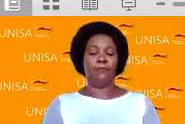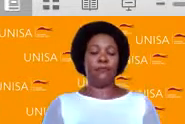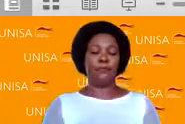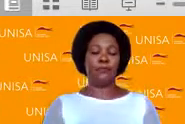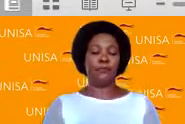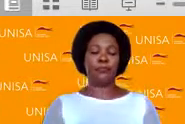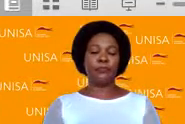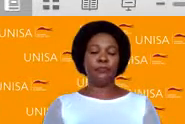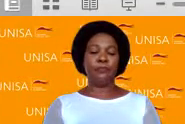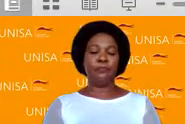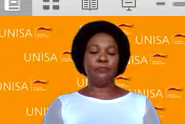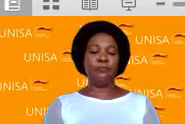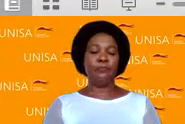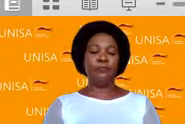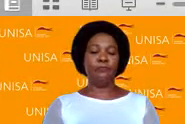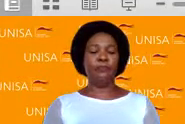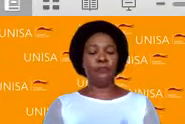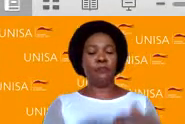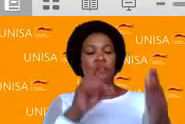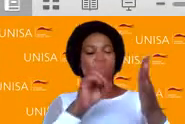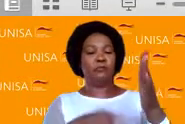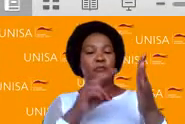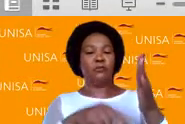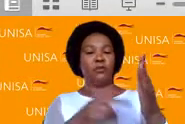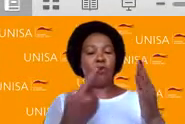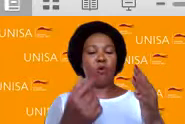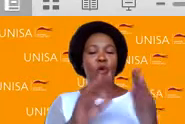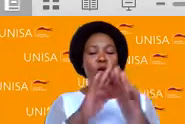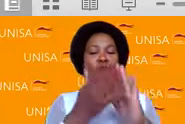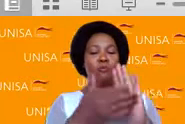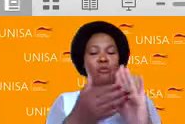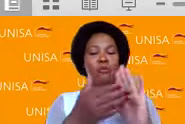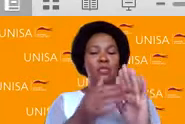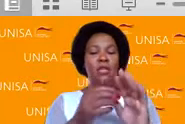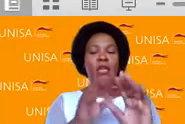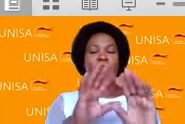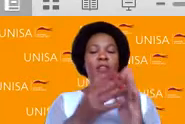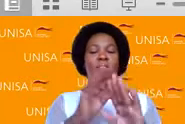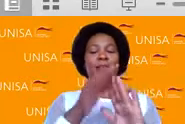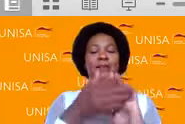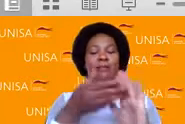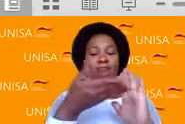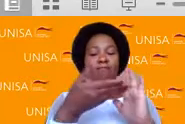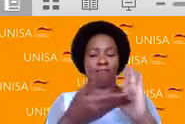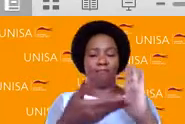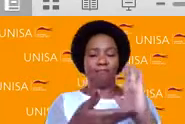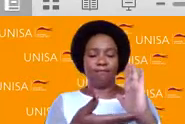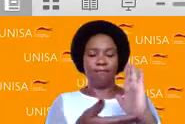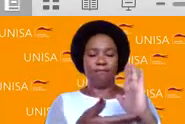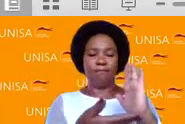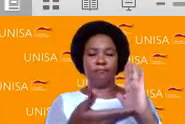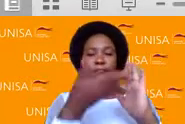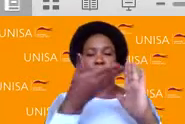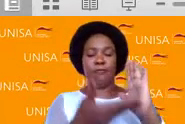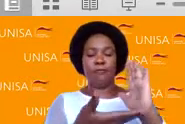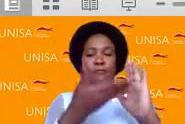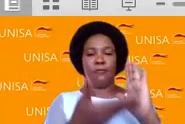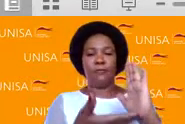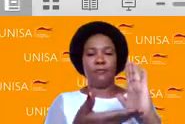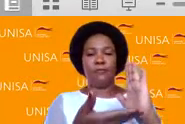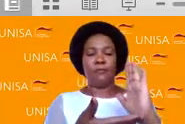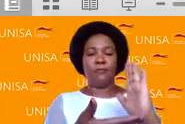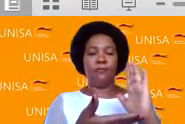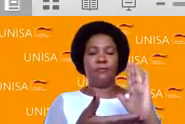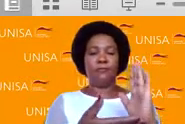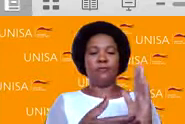So really go have a look at all those resources. Everything that we covered today is on here. And we will also make, as I mentioned